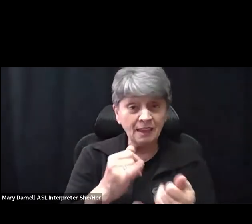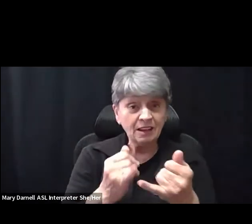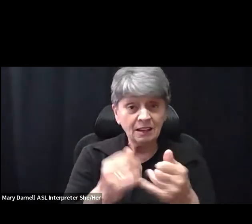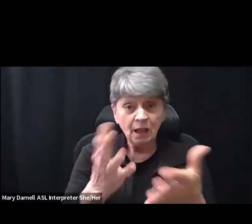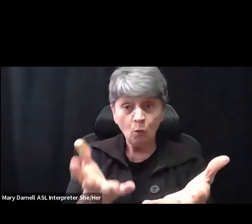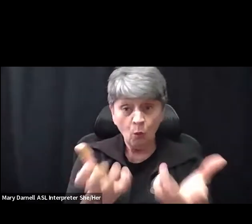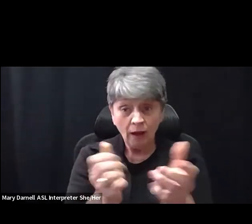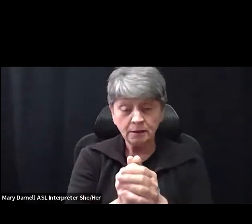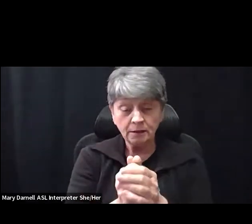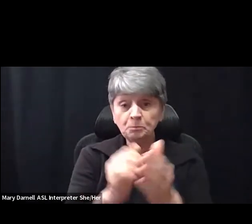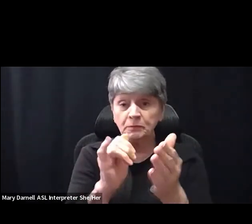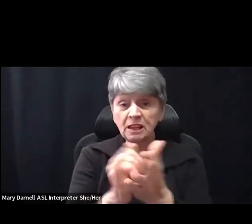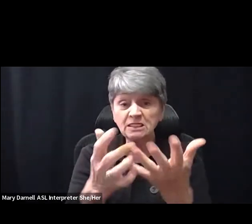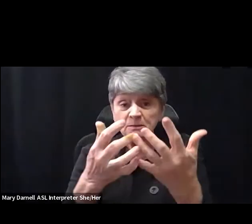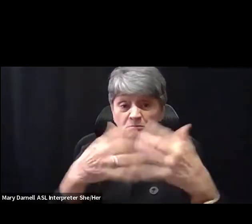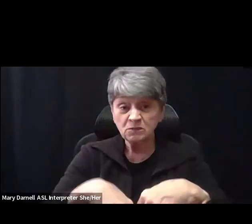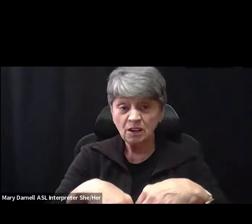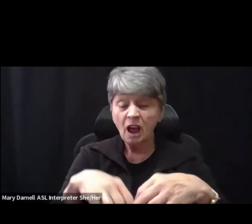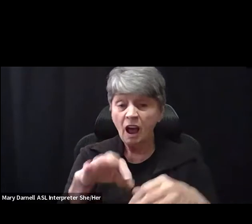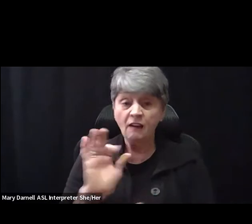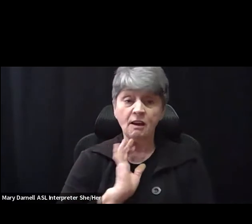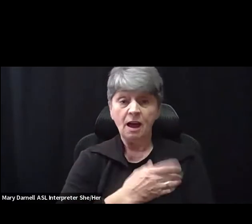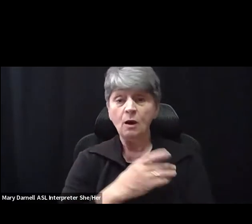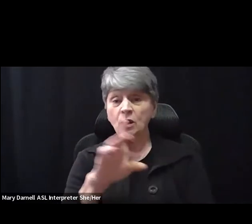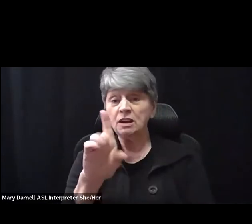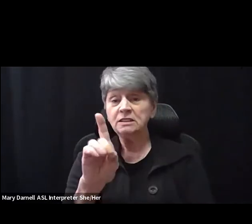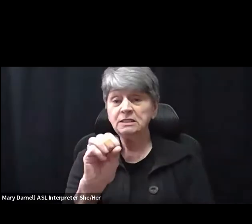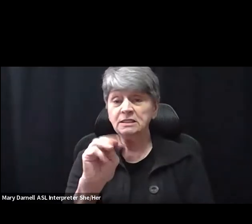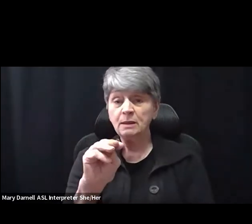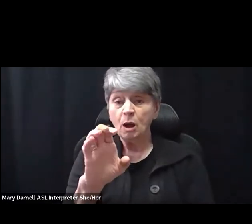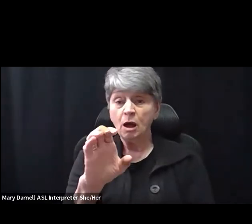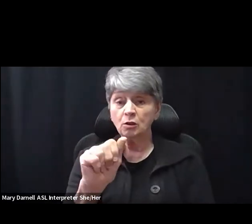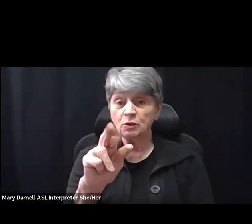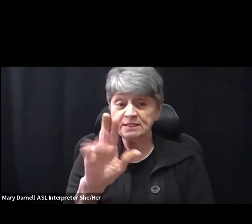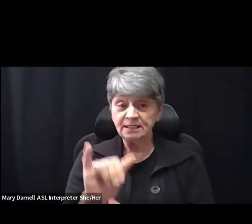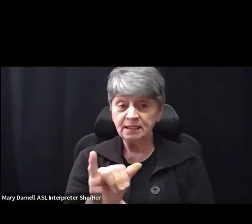takedown of our democracy, which January 6th made so clear.